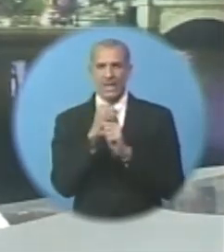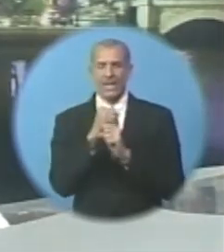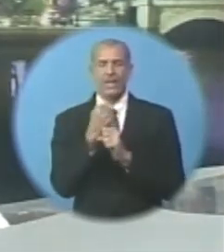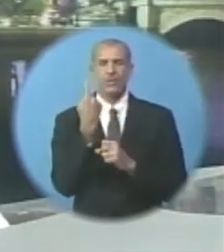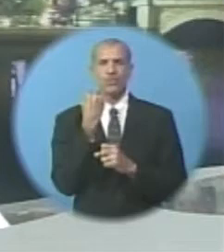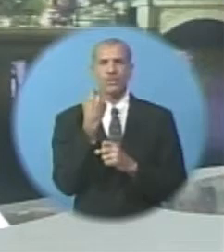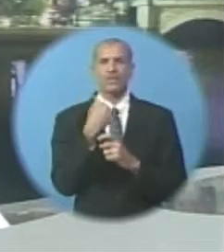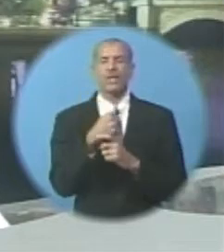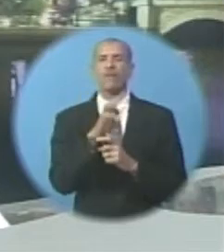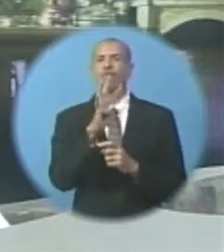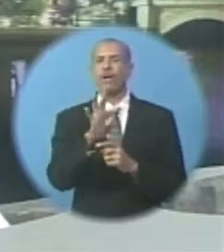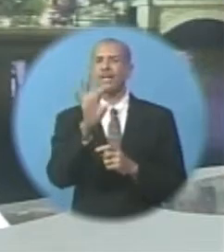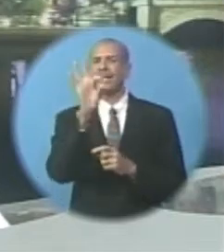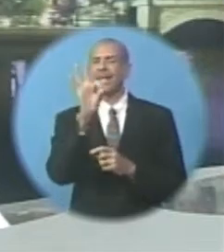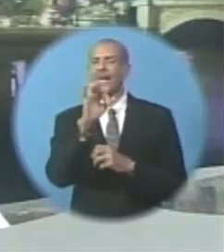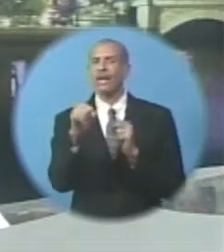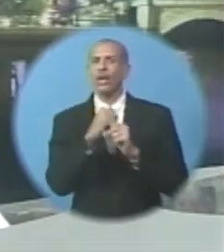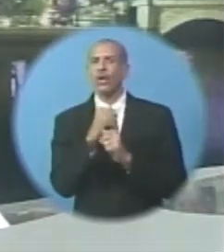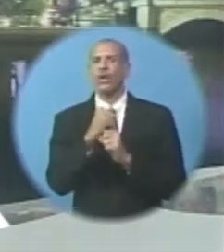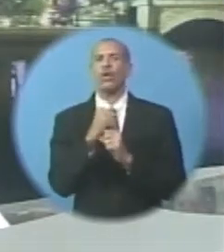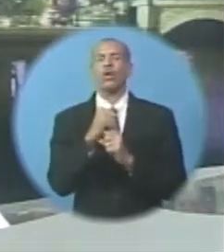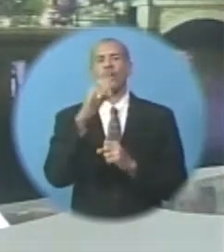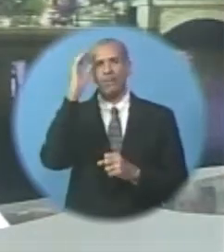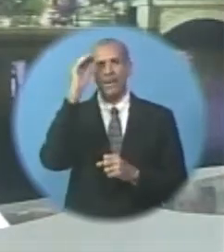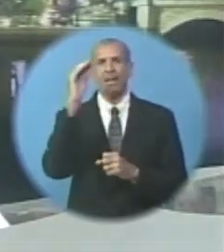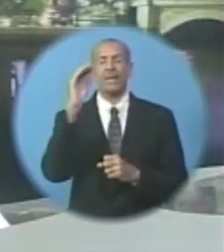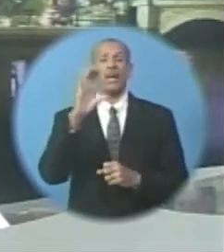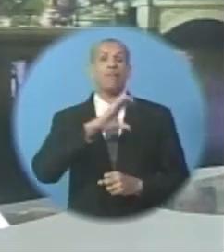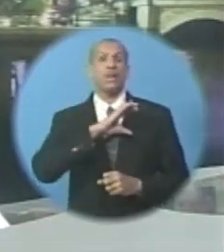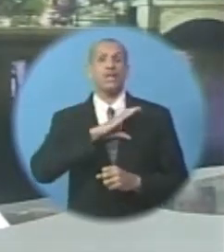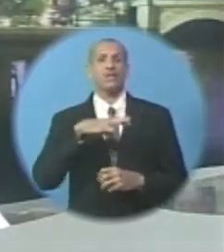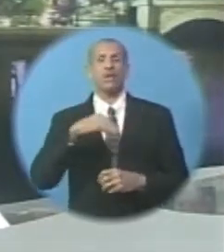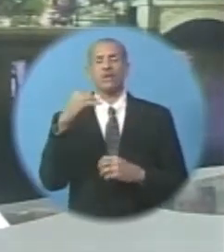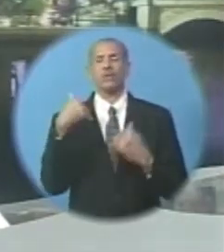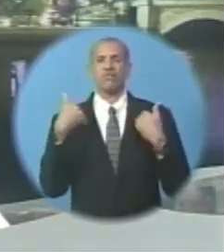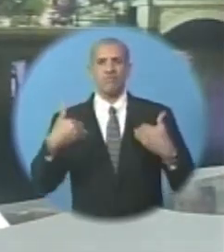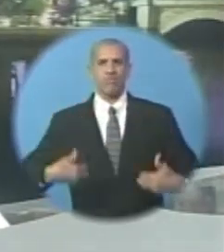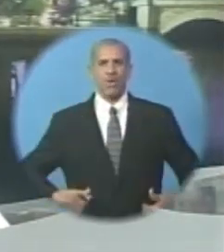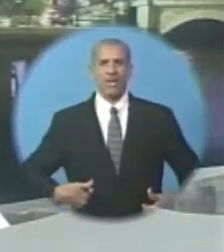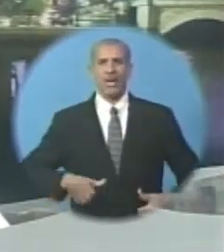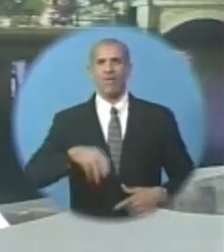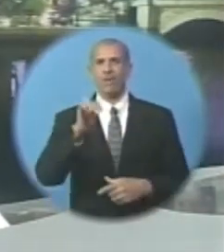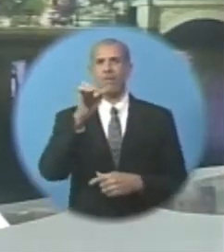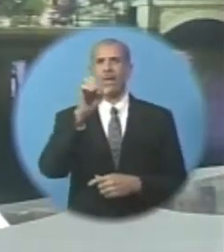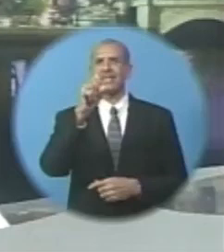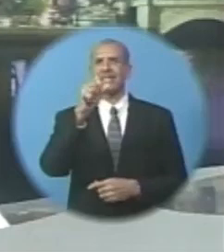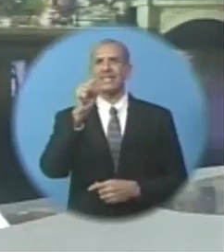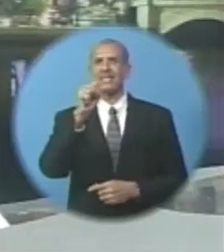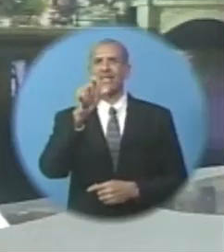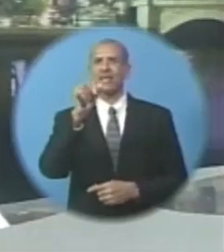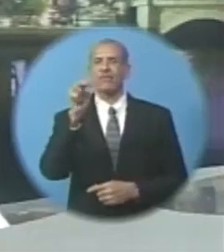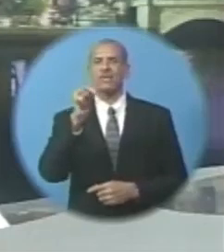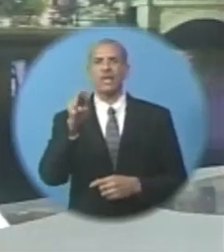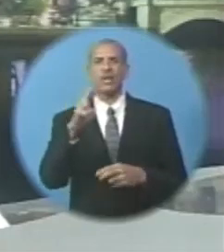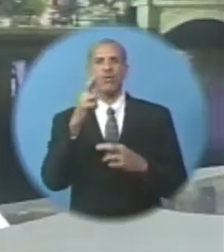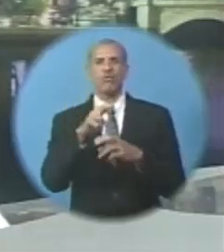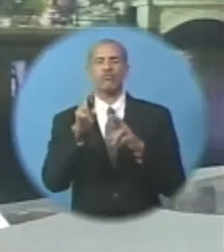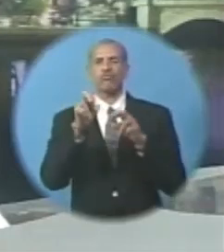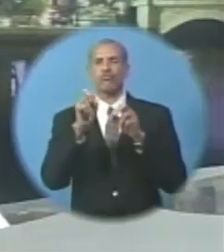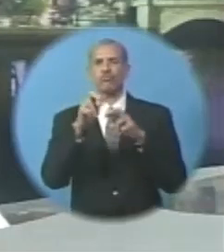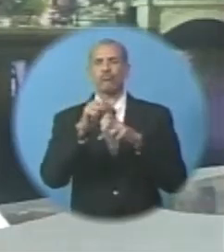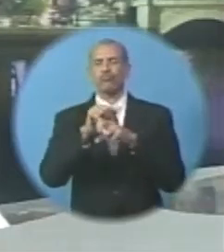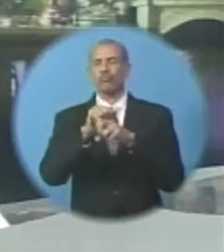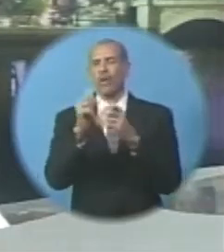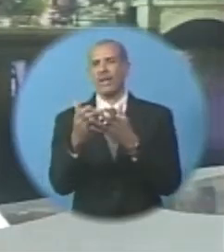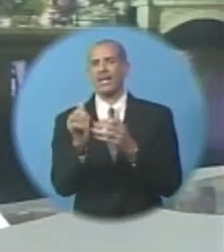is a 49-year-old Vieux-Fort man. Police found the lifeless body of Moses Clovis in a rocky area along the seafront